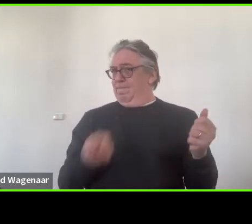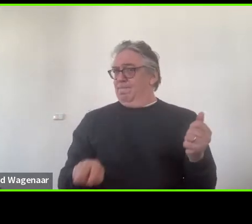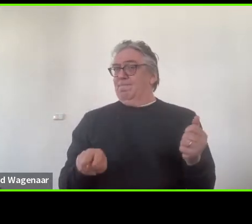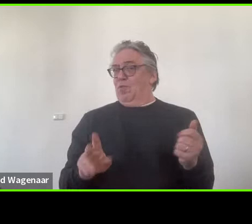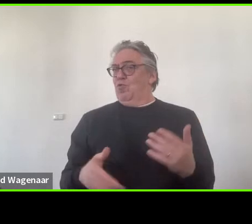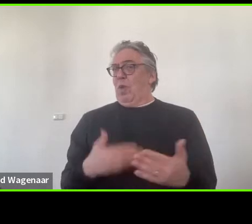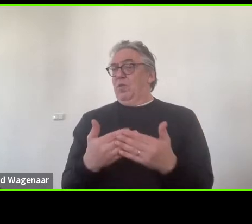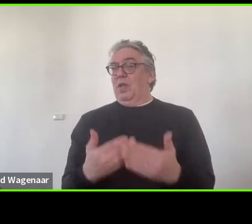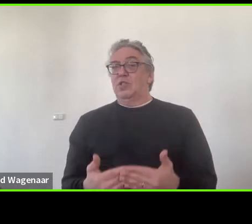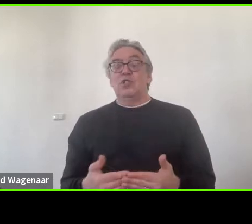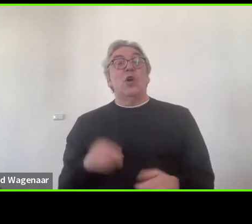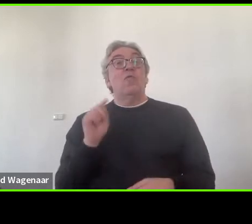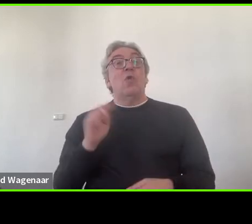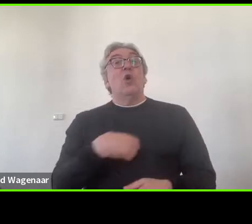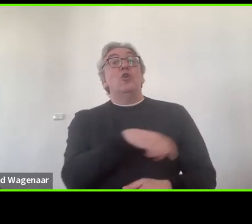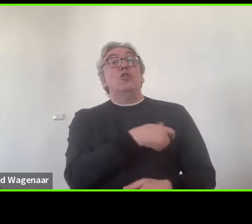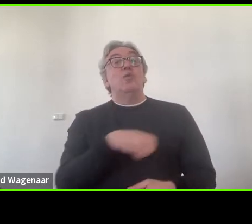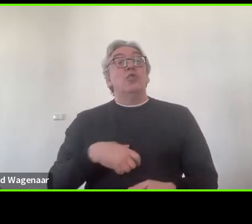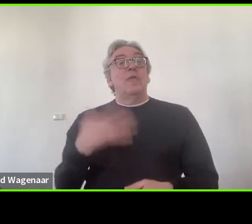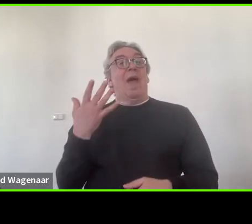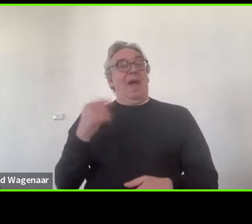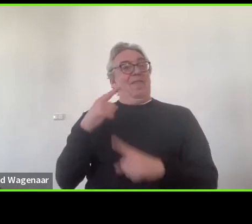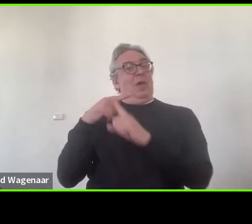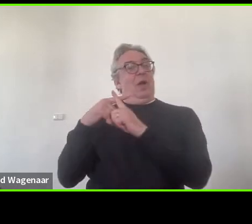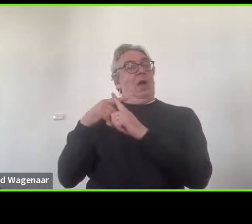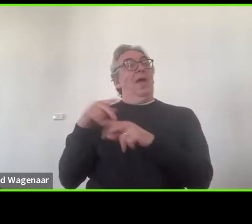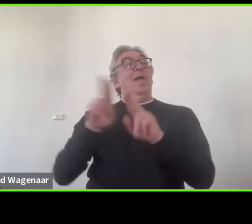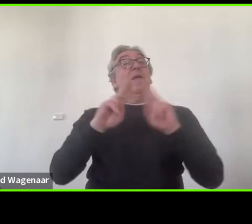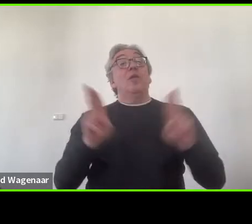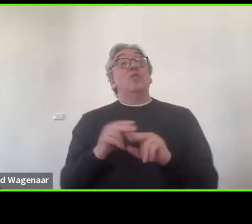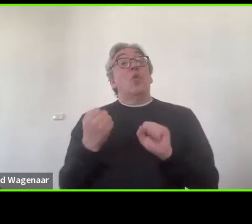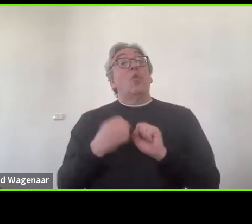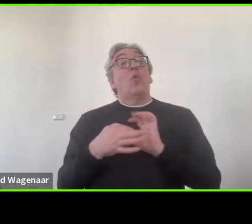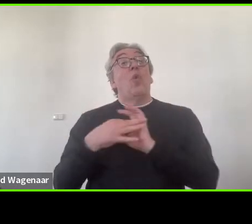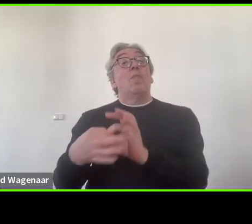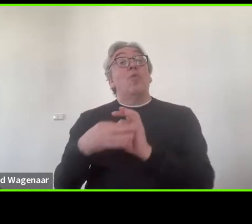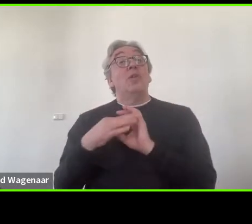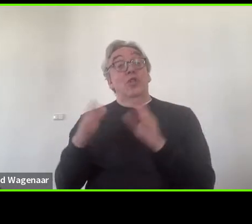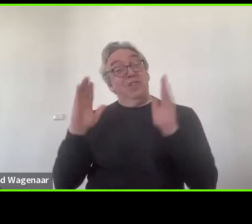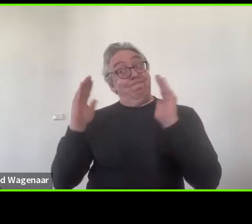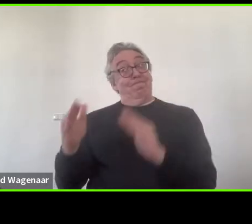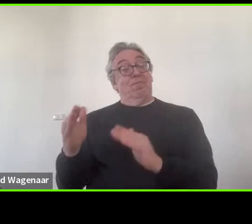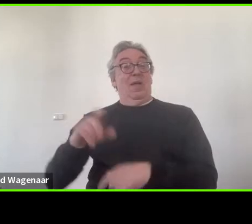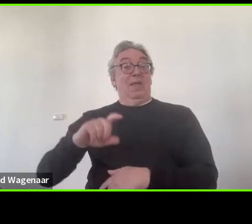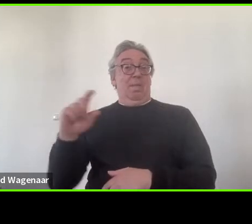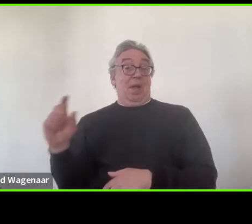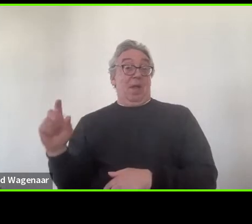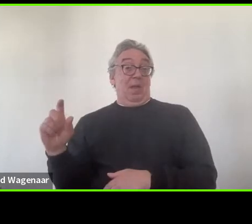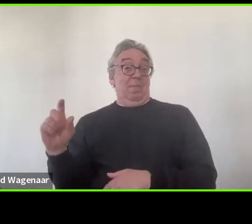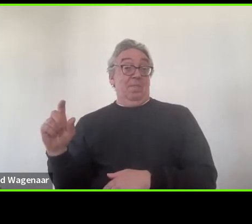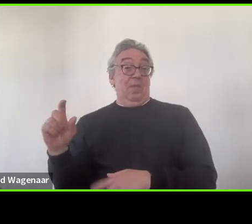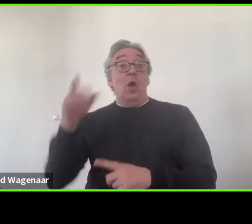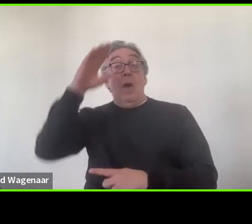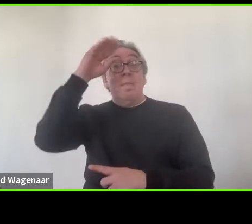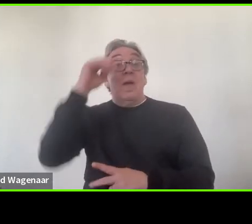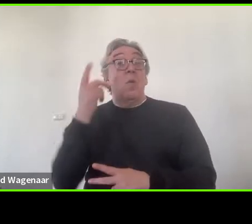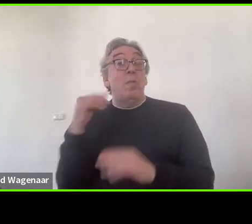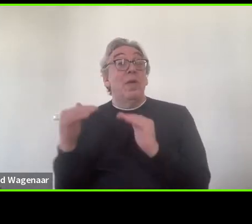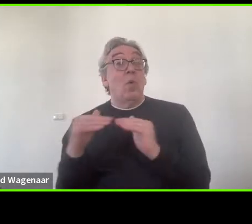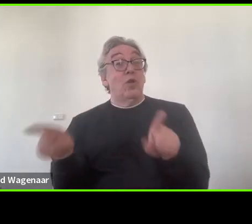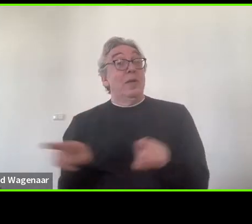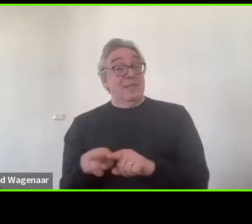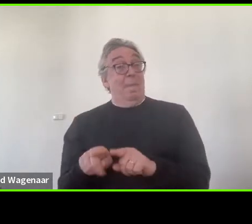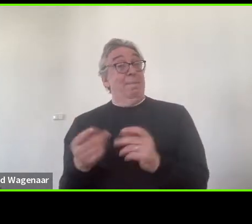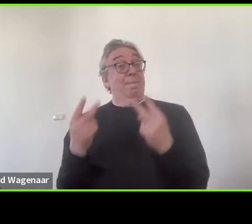Nepal is a priority country for Swiss international cooperation, as is the thematic area of gender equality.